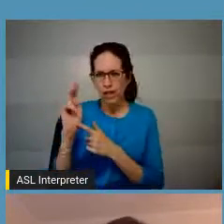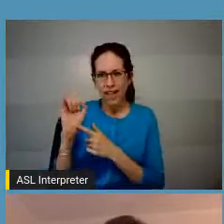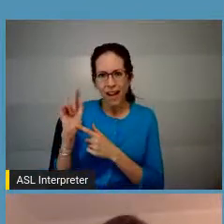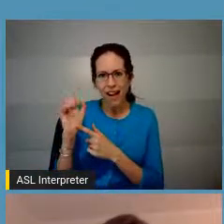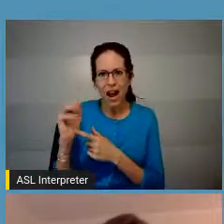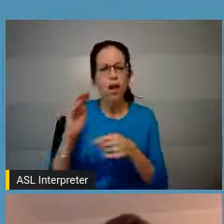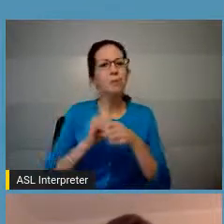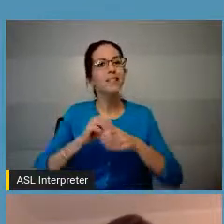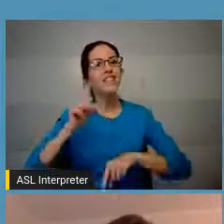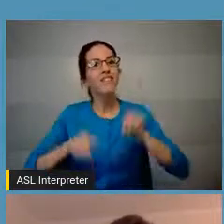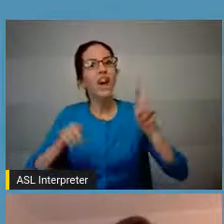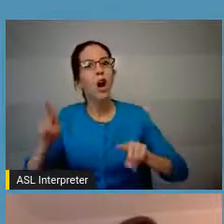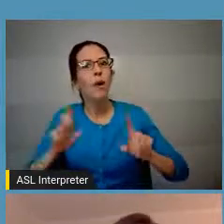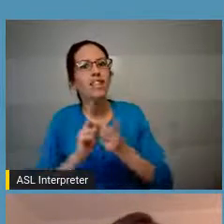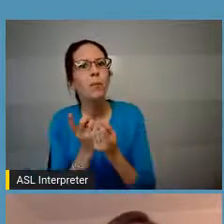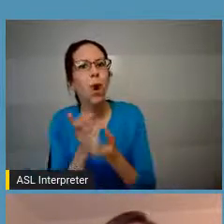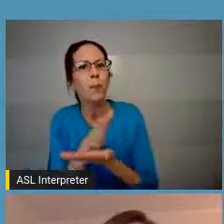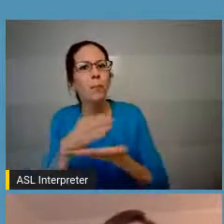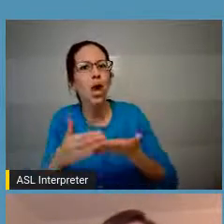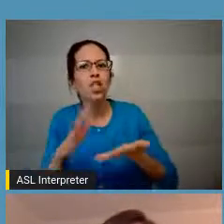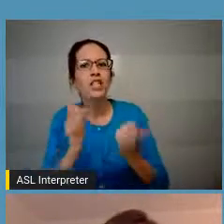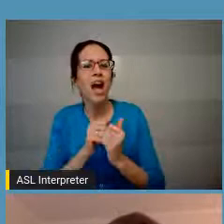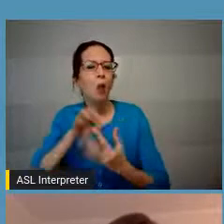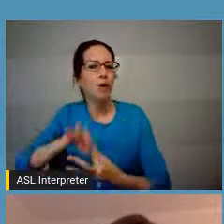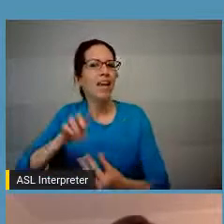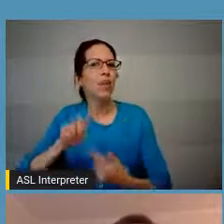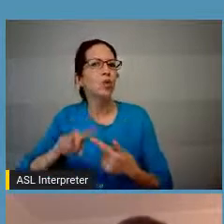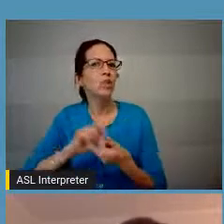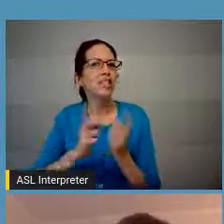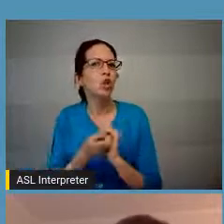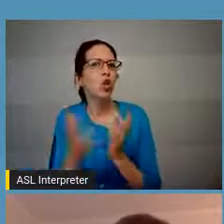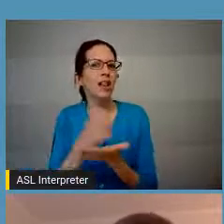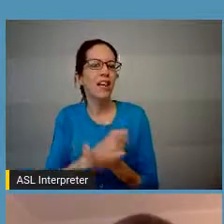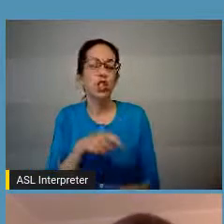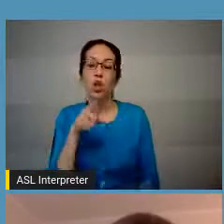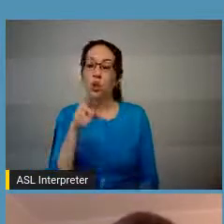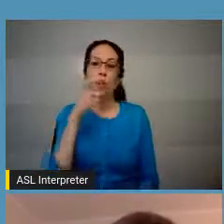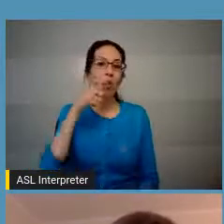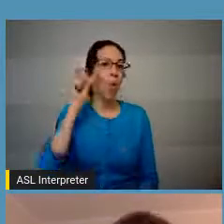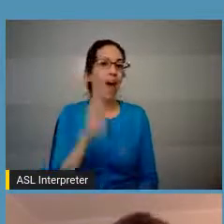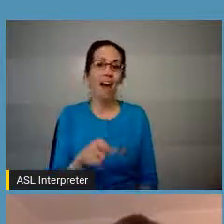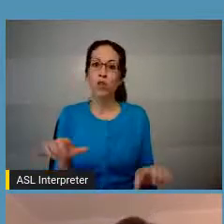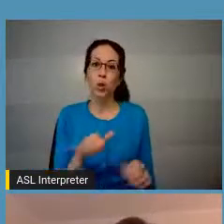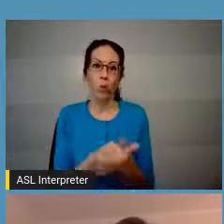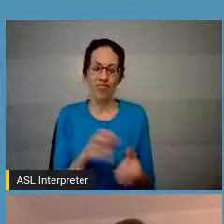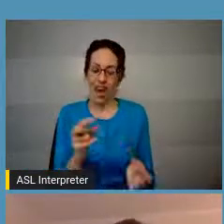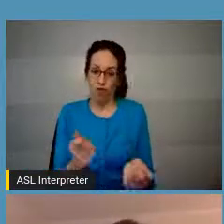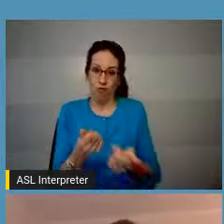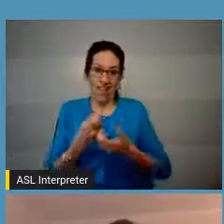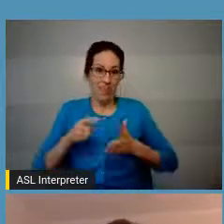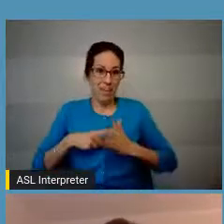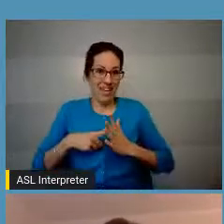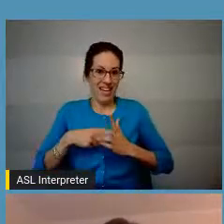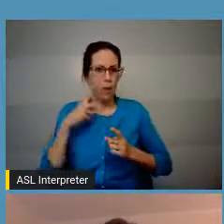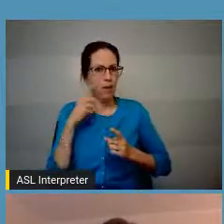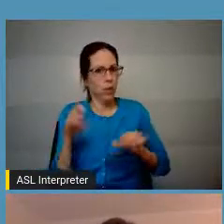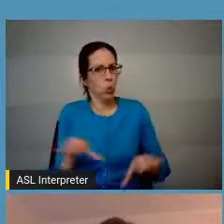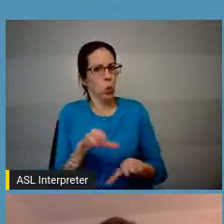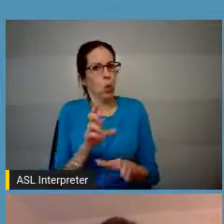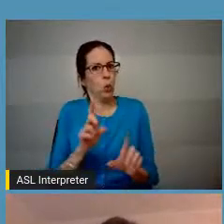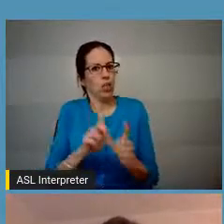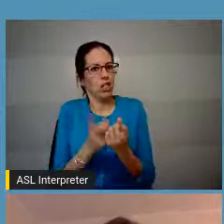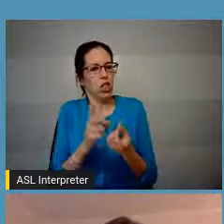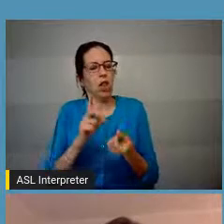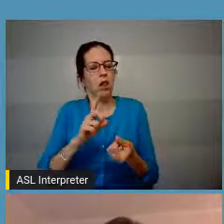budgets are that are related to digital collections. You don't have to do any of that right up front just because you're doing a digital project, but the